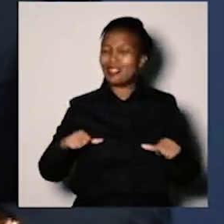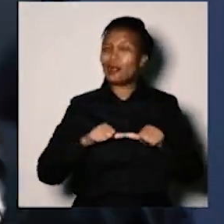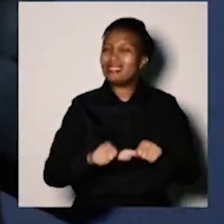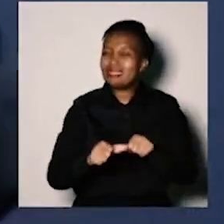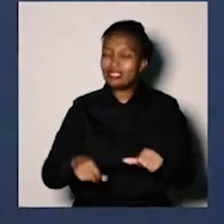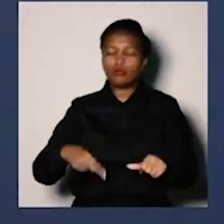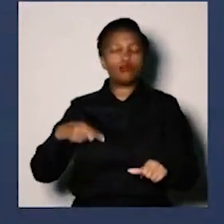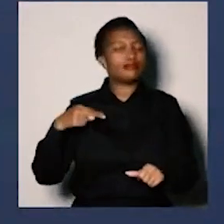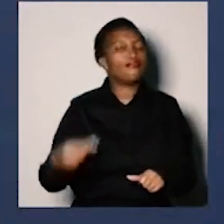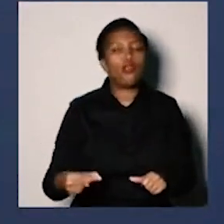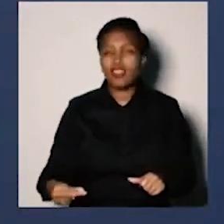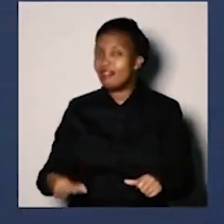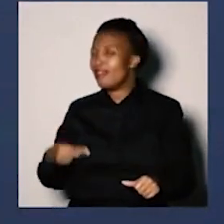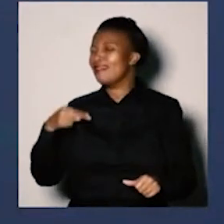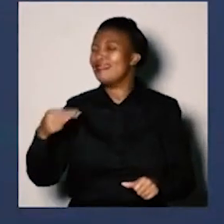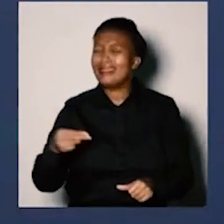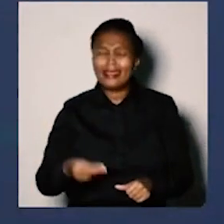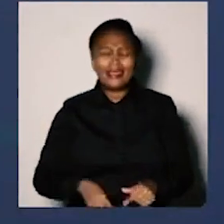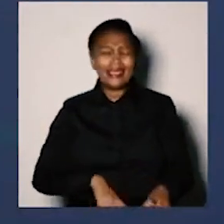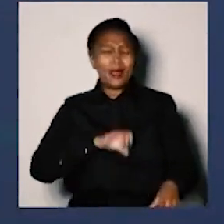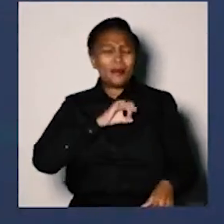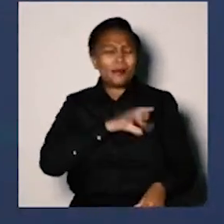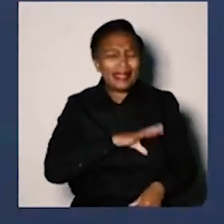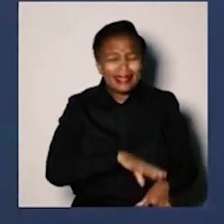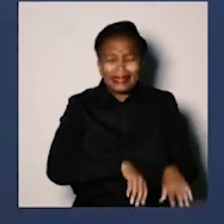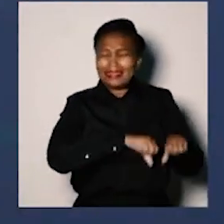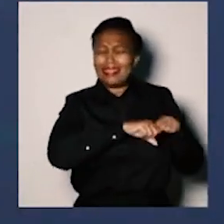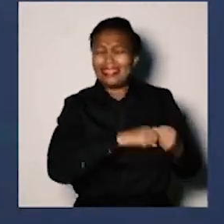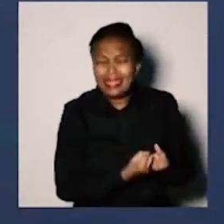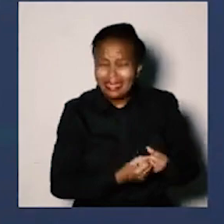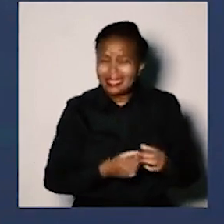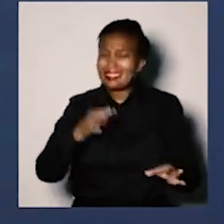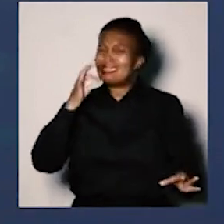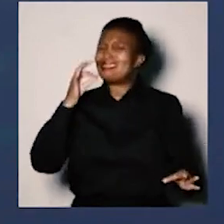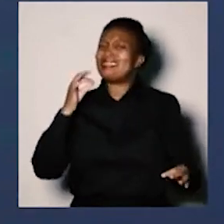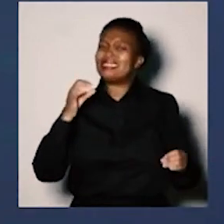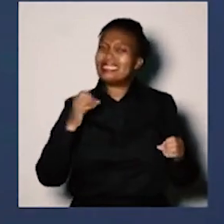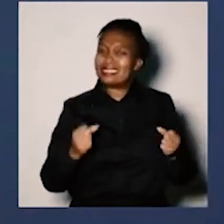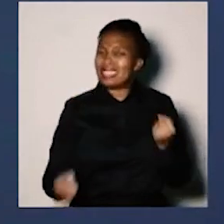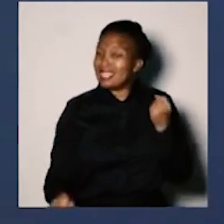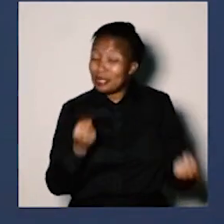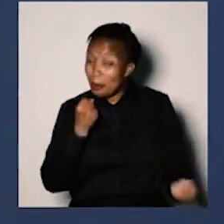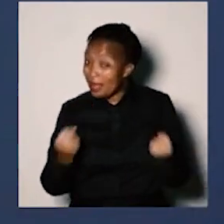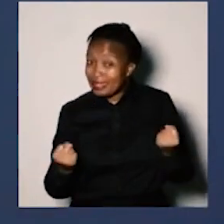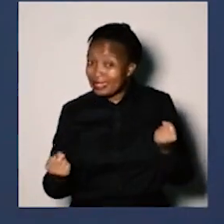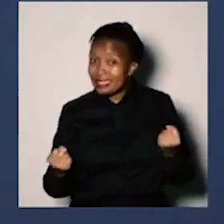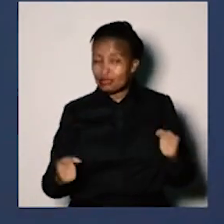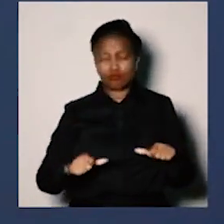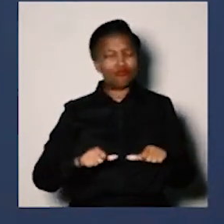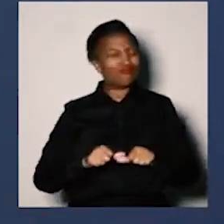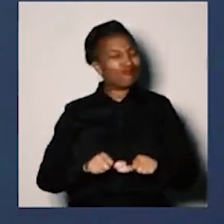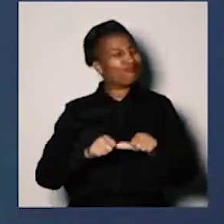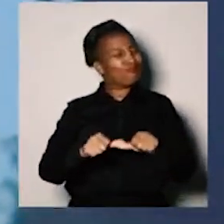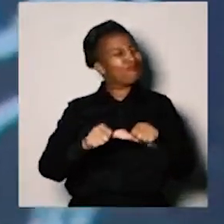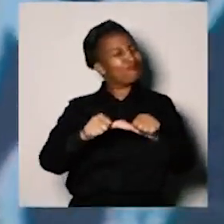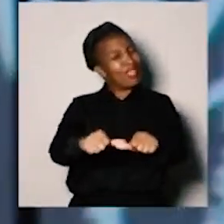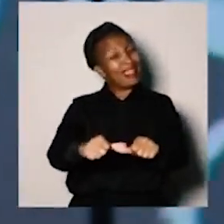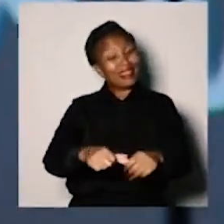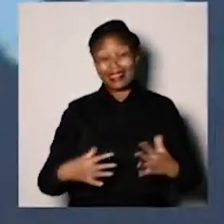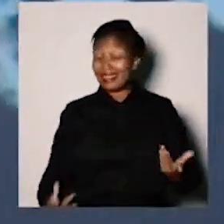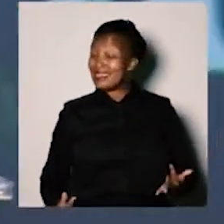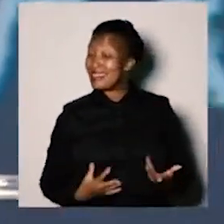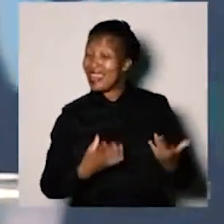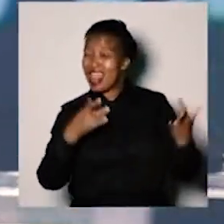forever. You experience pain and hurt and condemnation, being away from God forever. And the problem is, in hell,